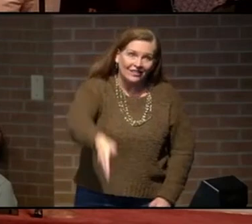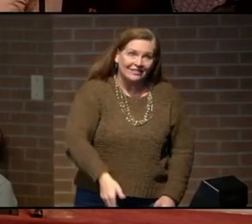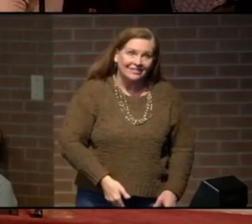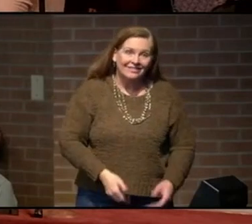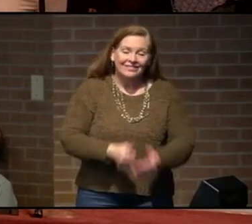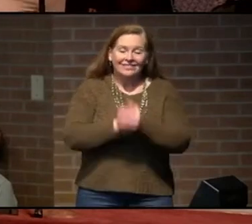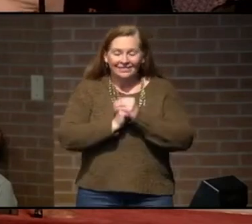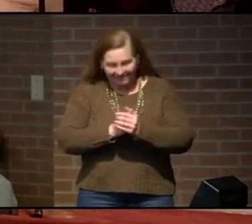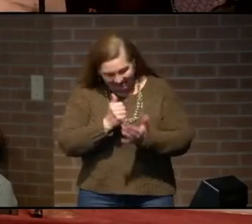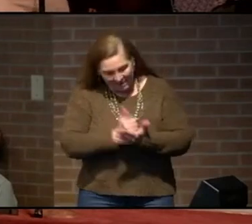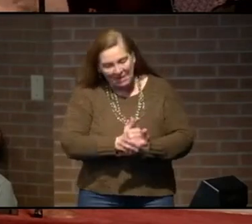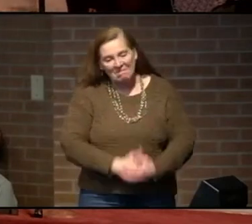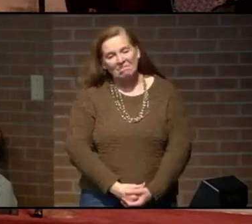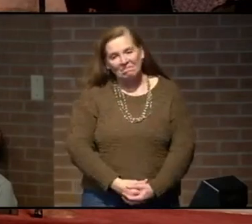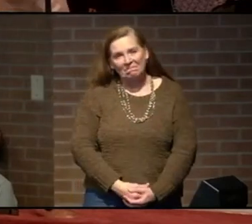Amen.